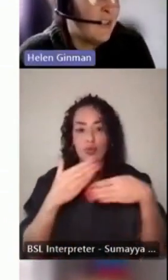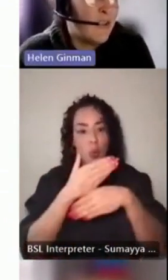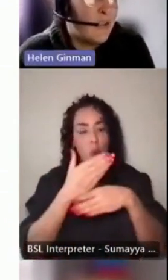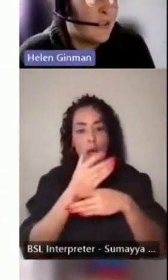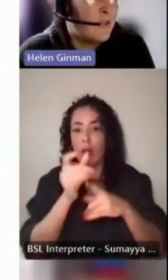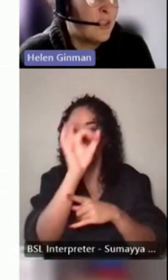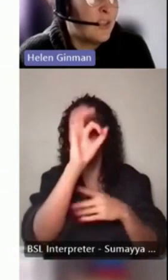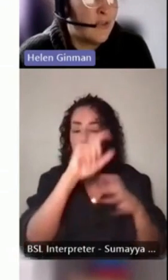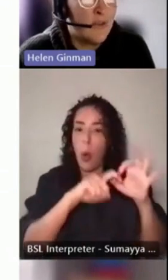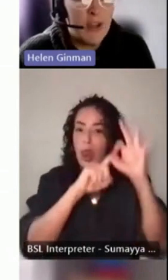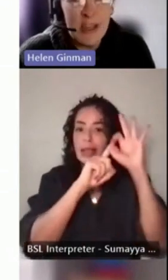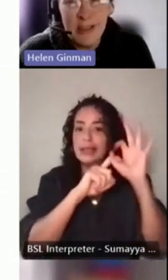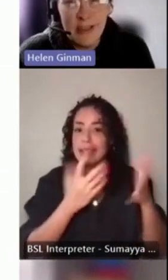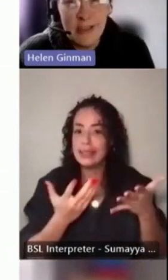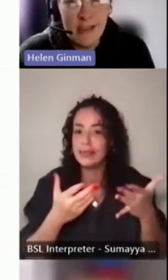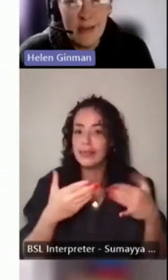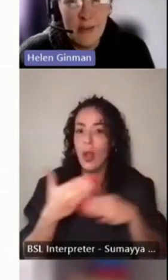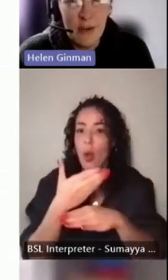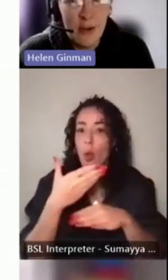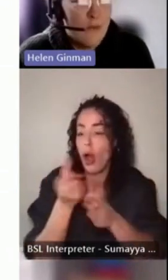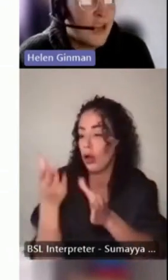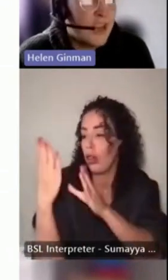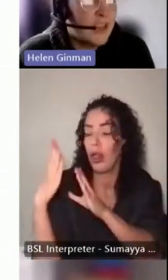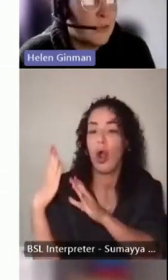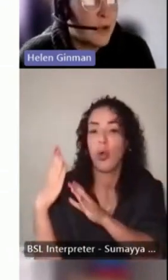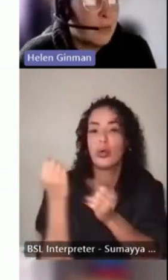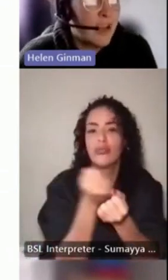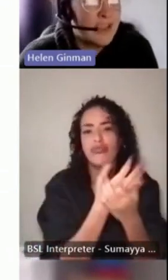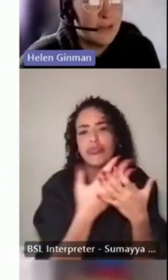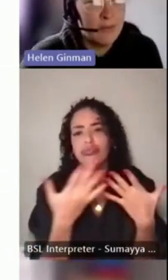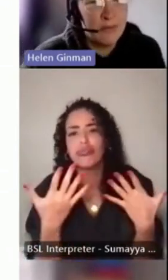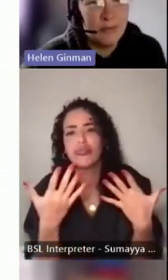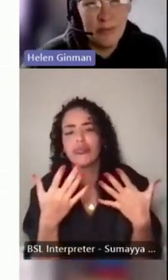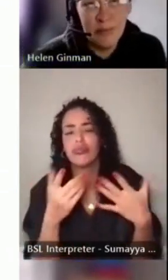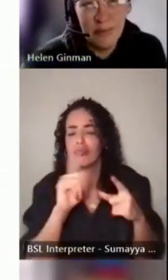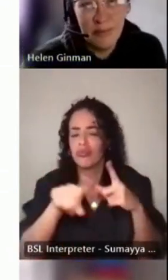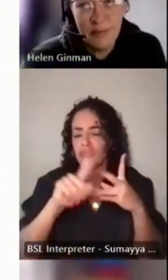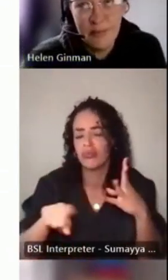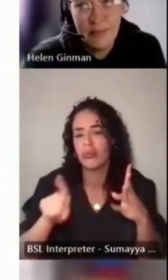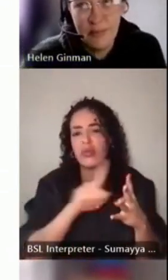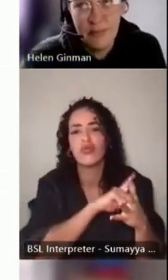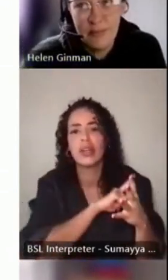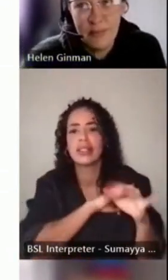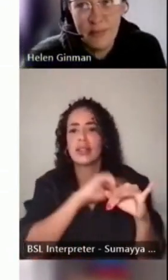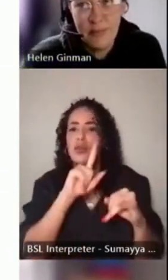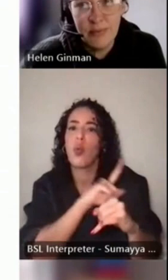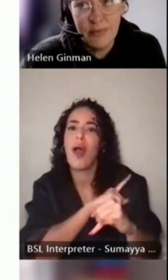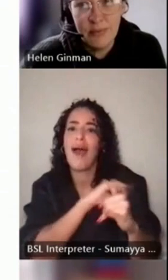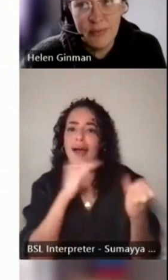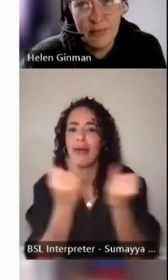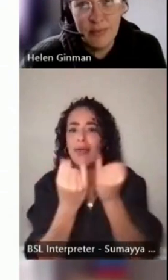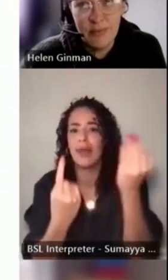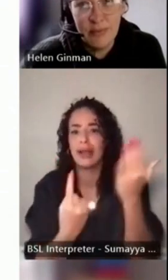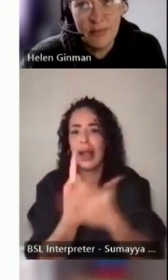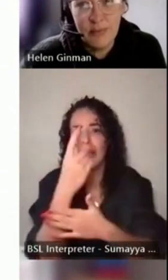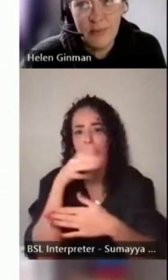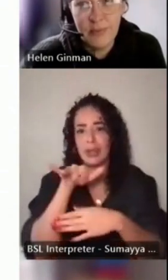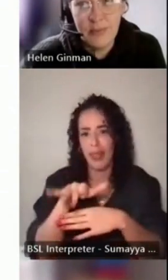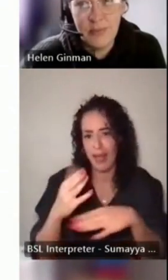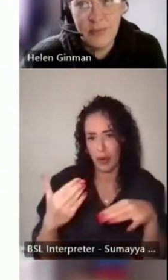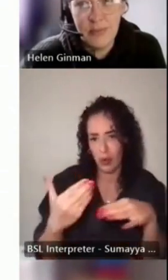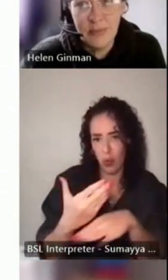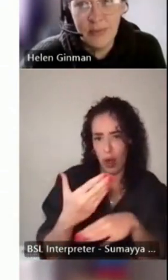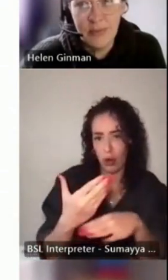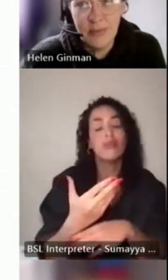workload, lots of different reasons for conflict in the workplace. Yeah, so there can be lots and lots